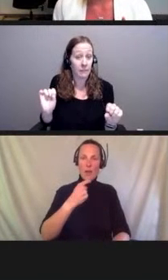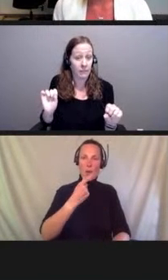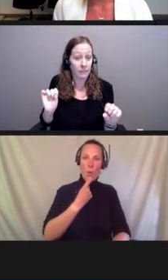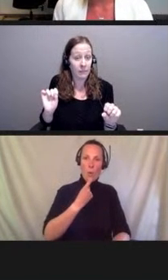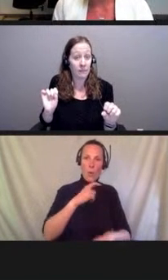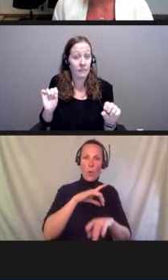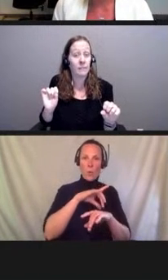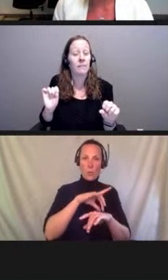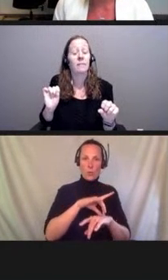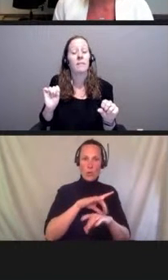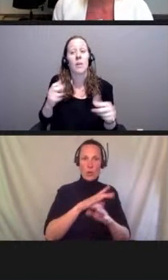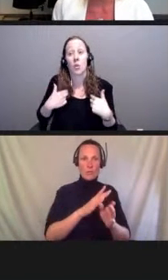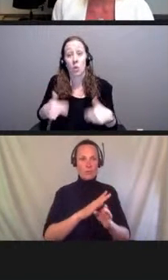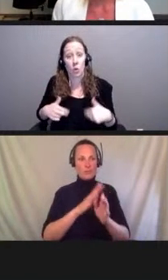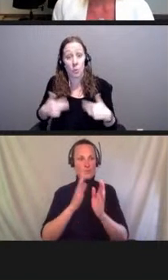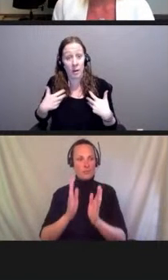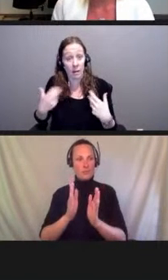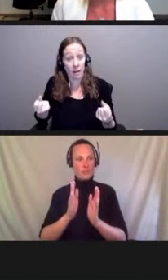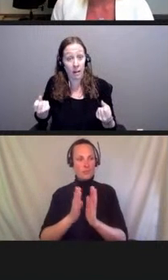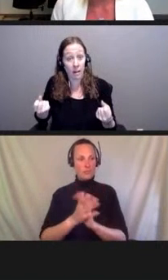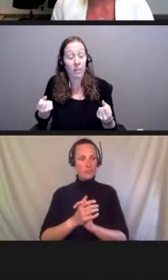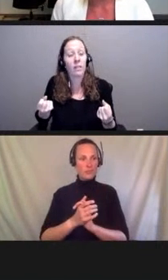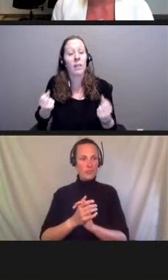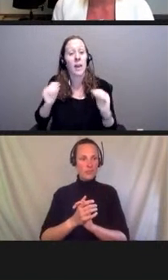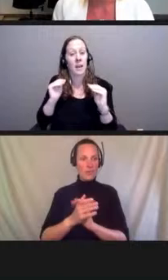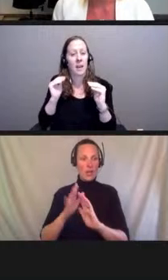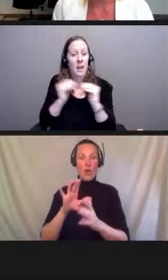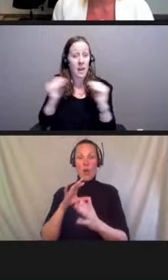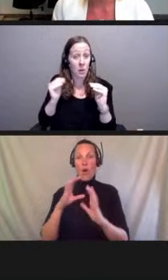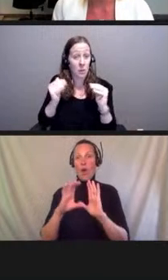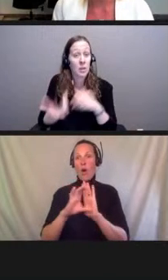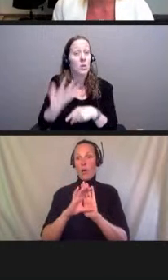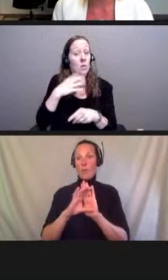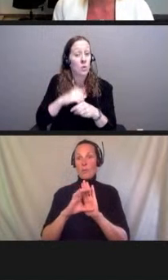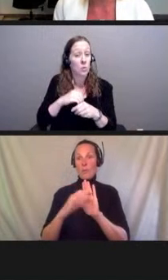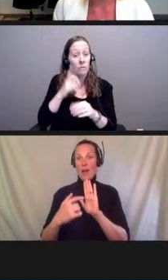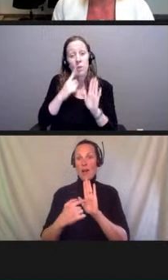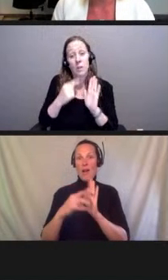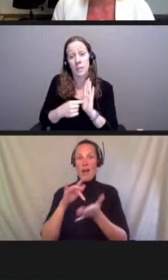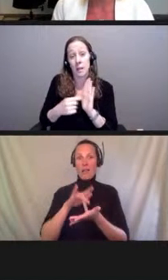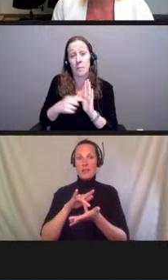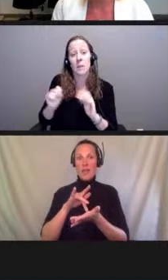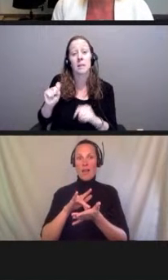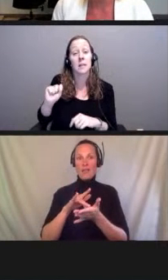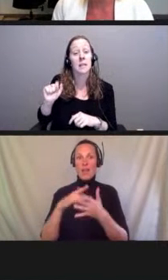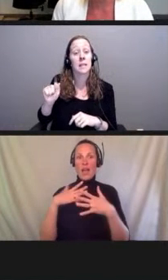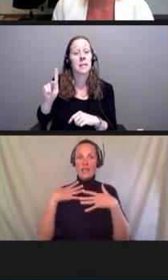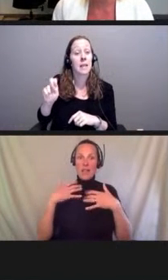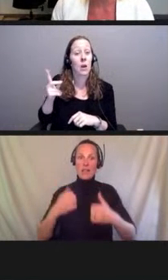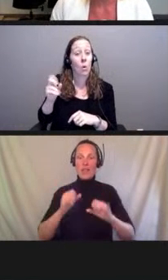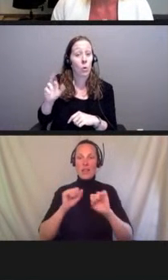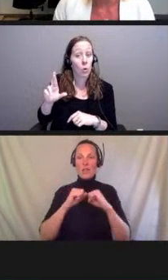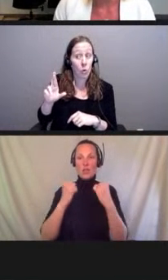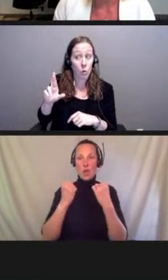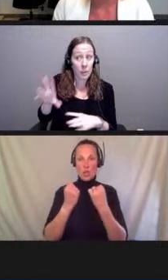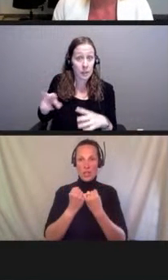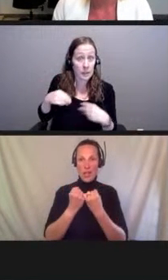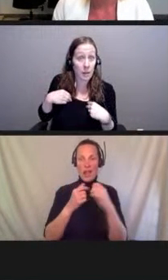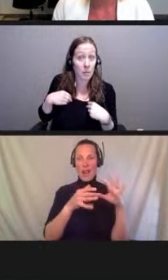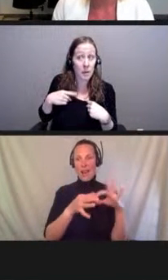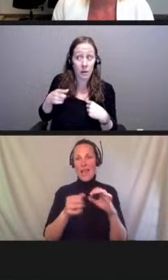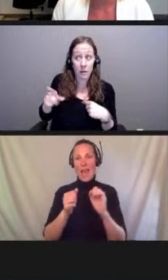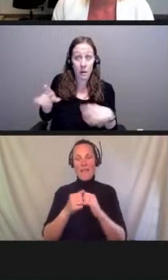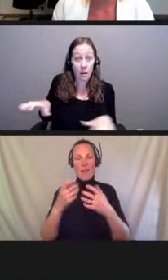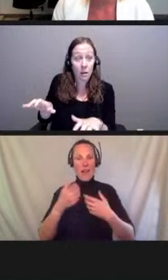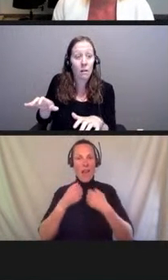potential impacts to human health, equity and inclusion, for example, stakeholder acceptance and level of effort, and economic